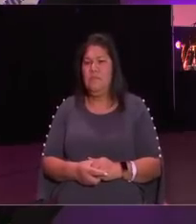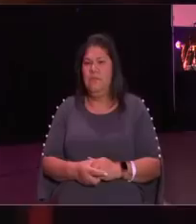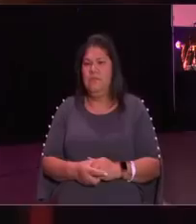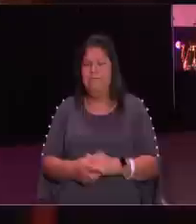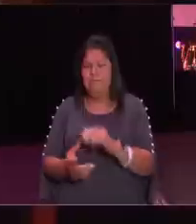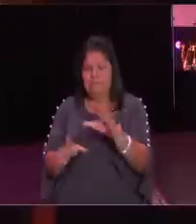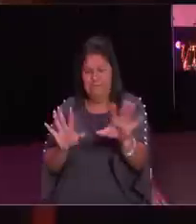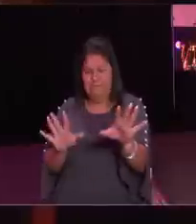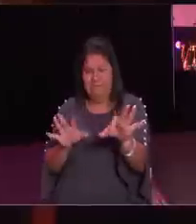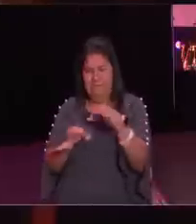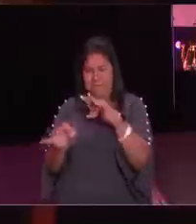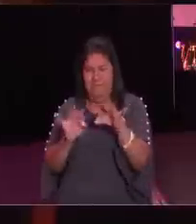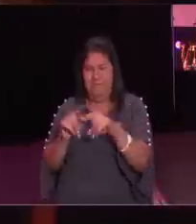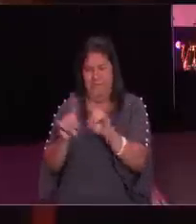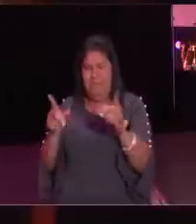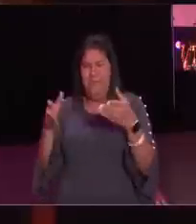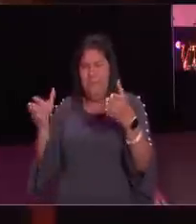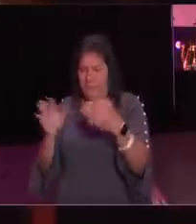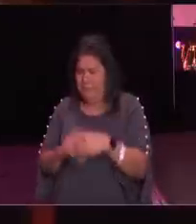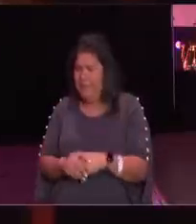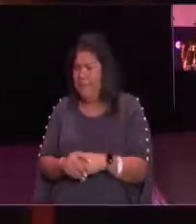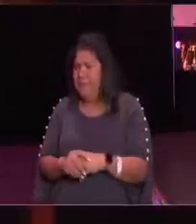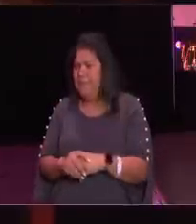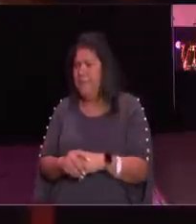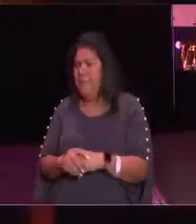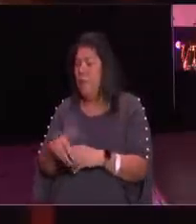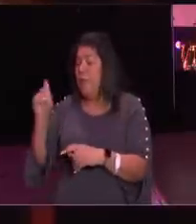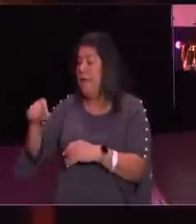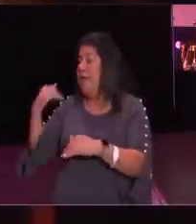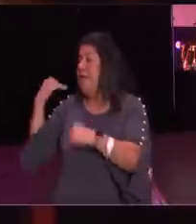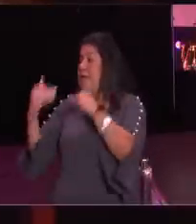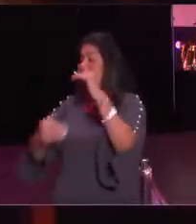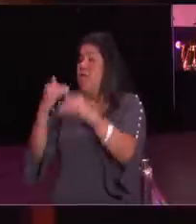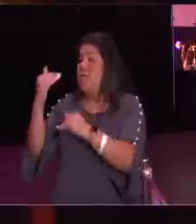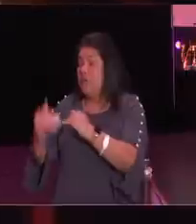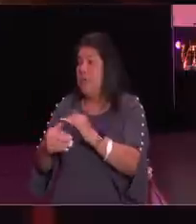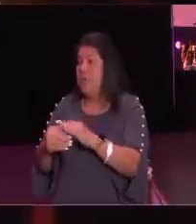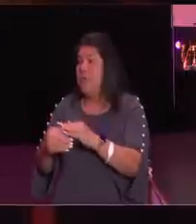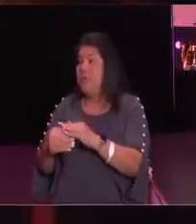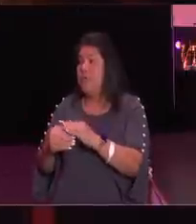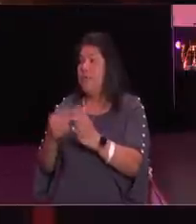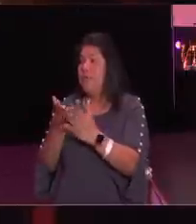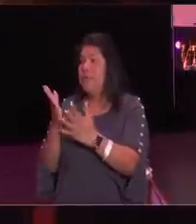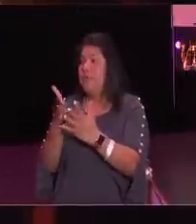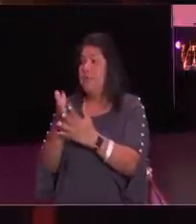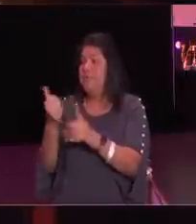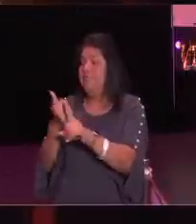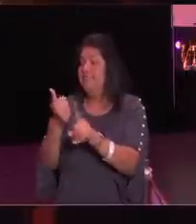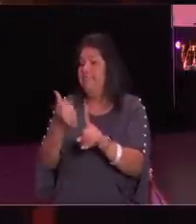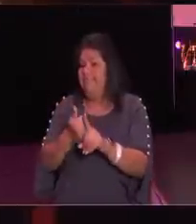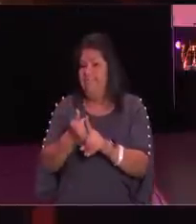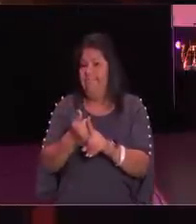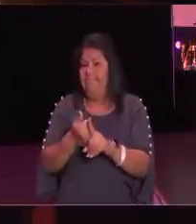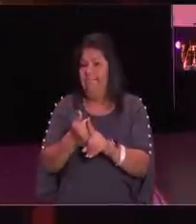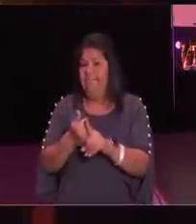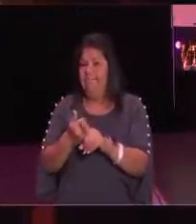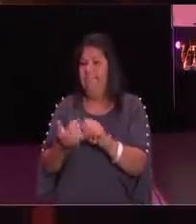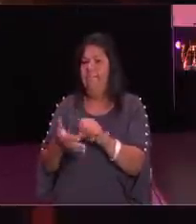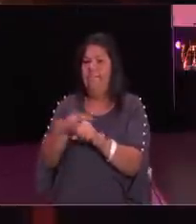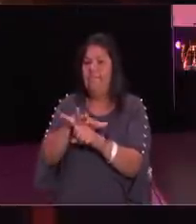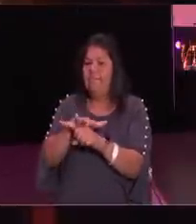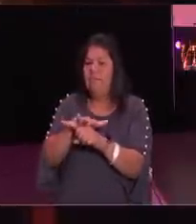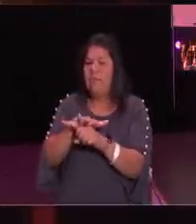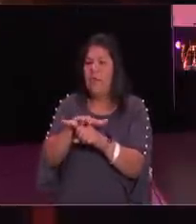Let me say it this way. We need a generation that will allow themselves to be